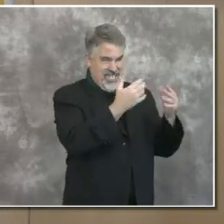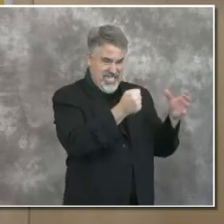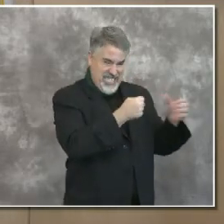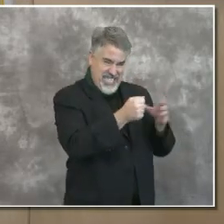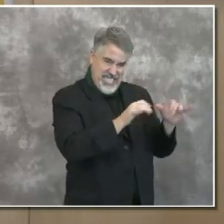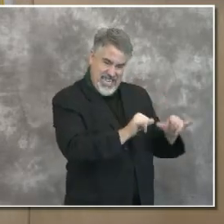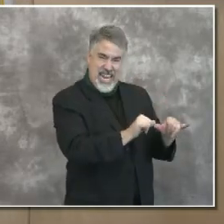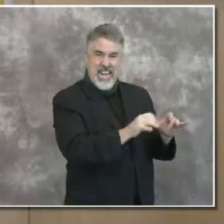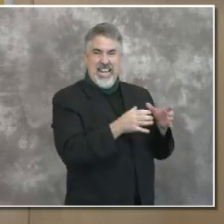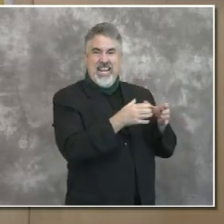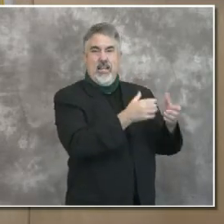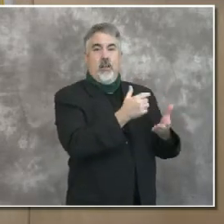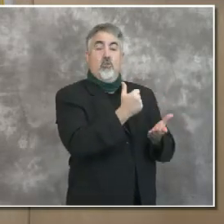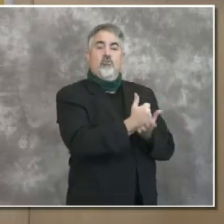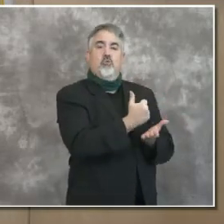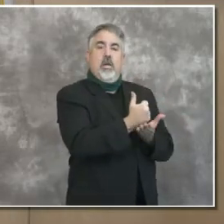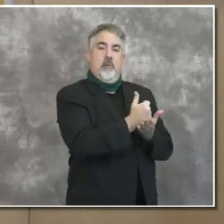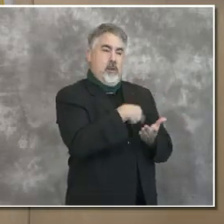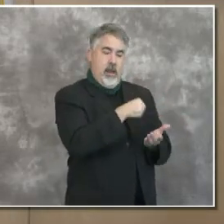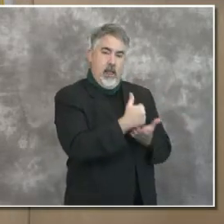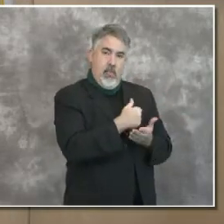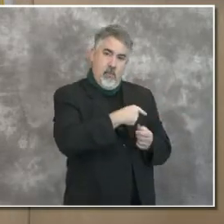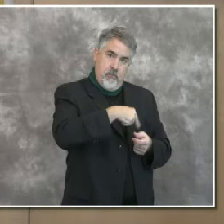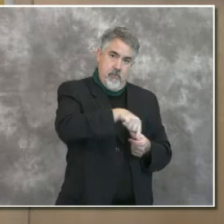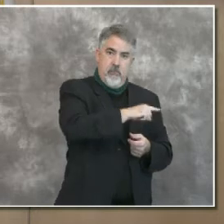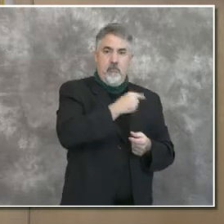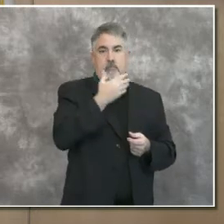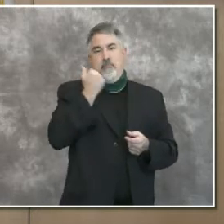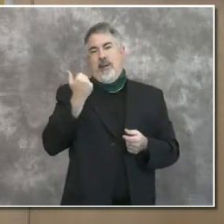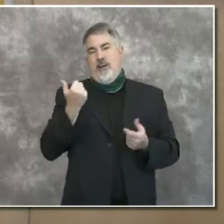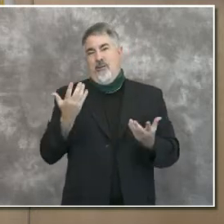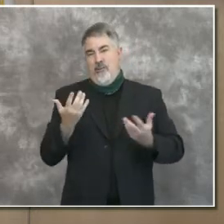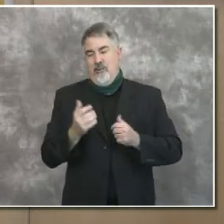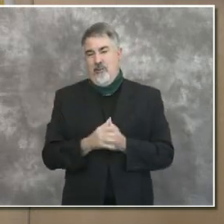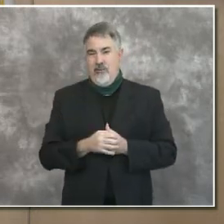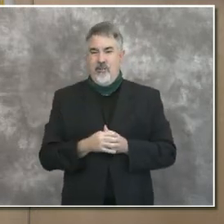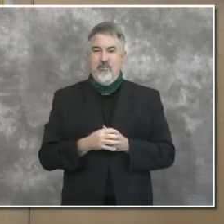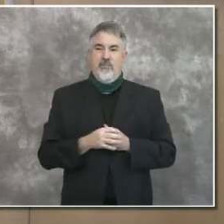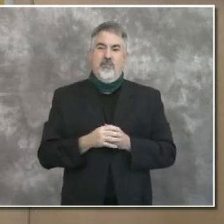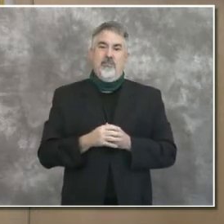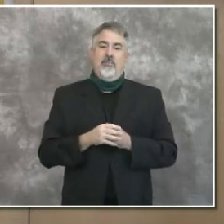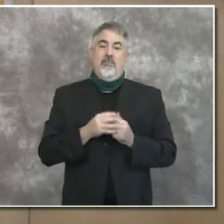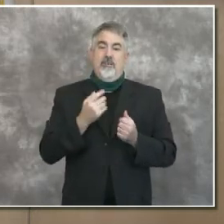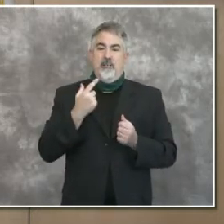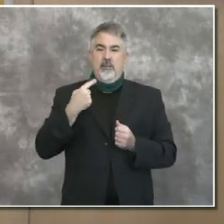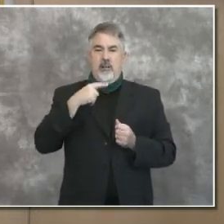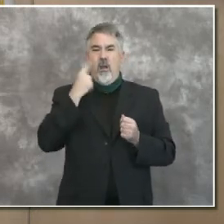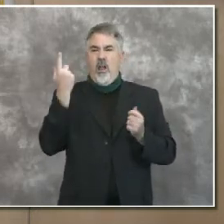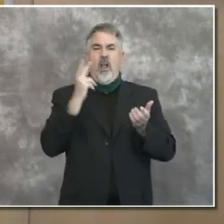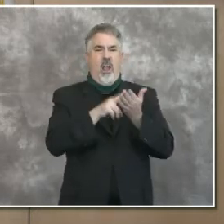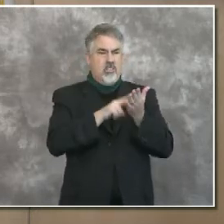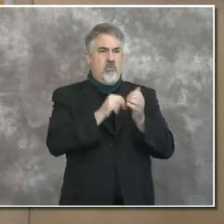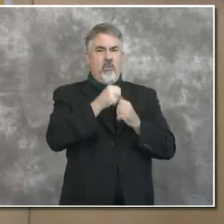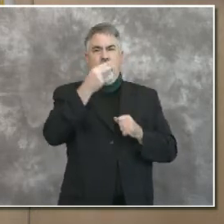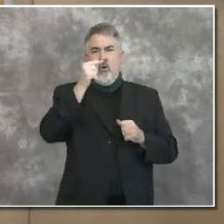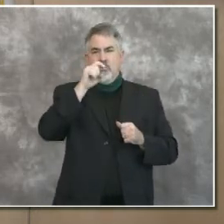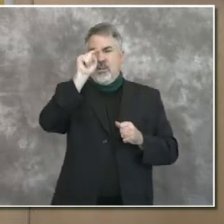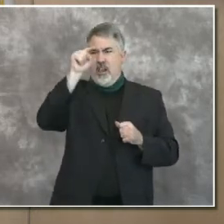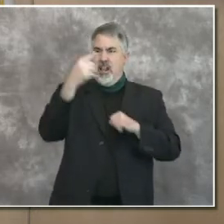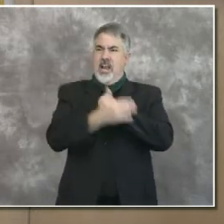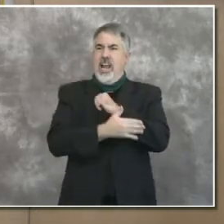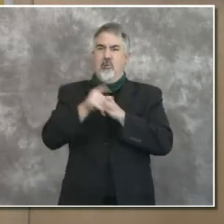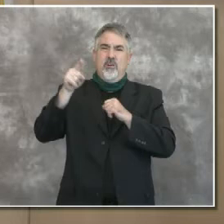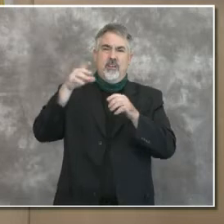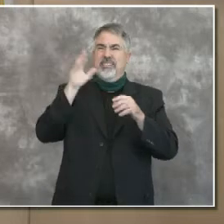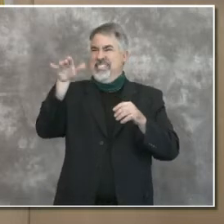of what's happening and that we have contracted our public health hotels, and we have stood up reserve capacity of our